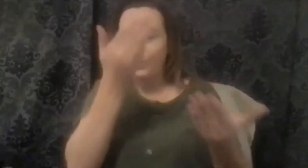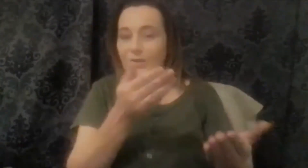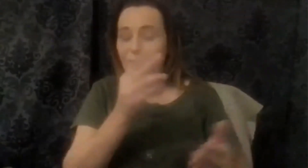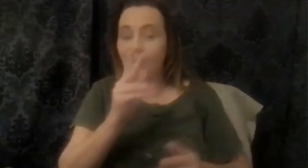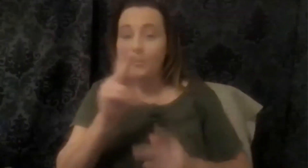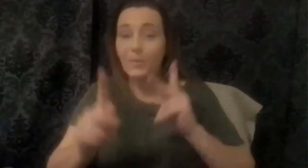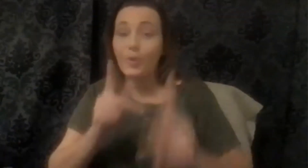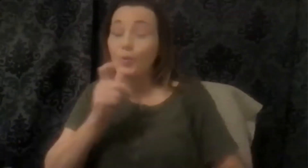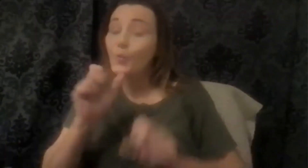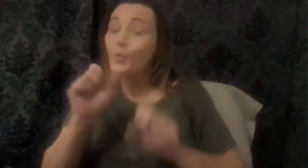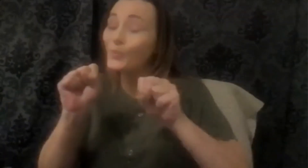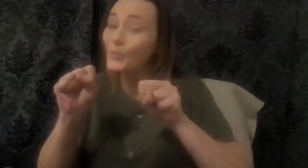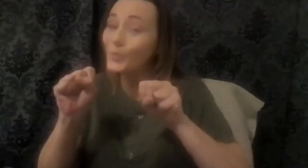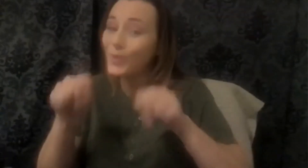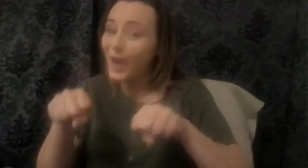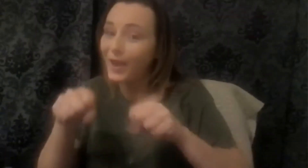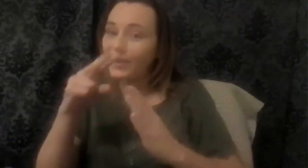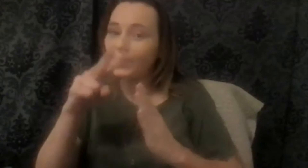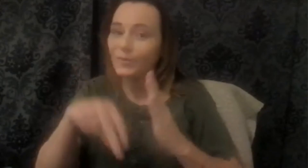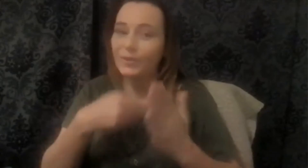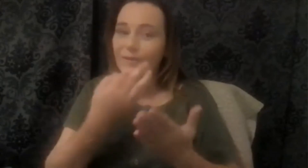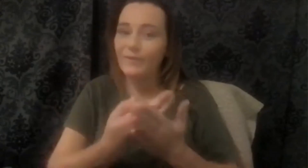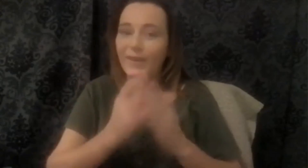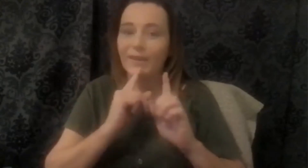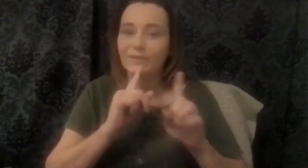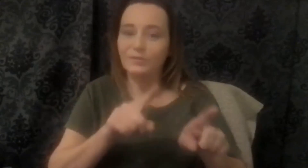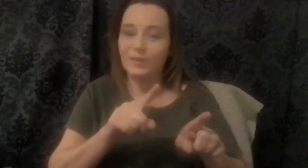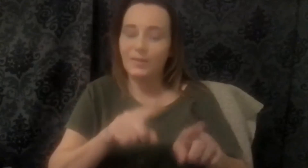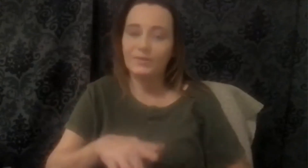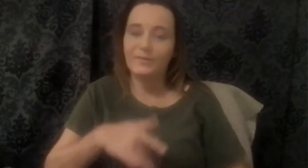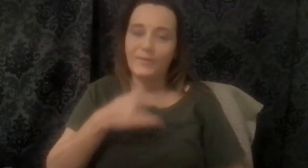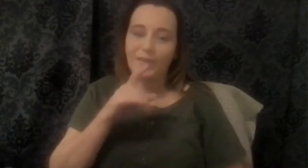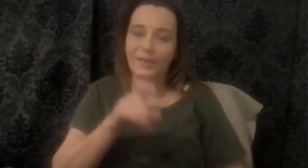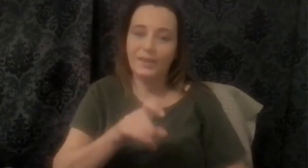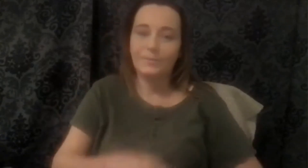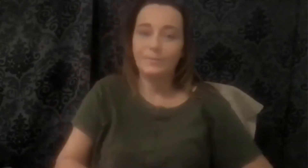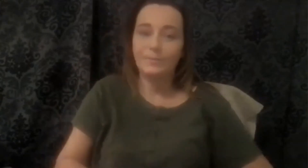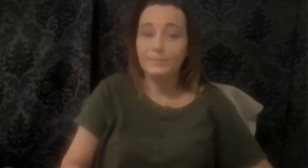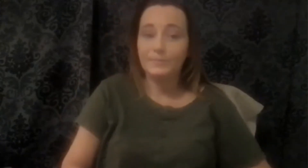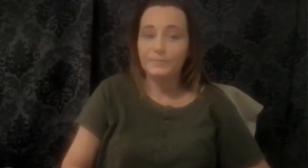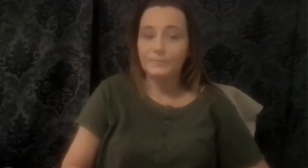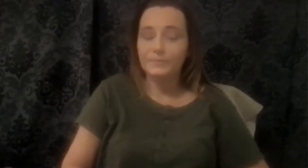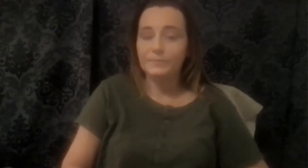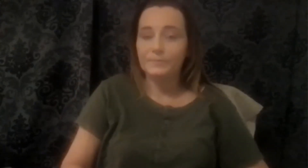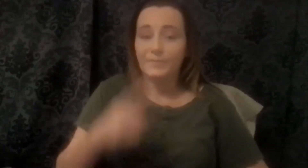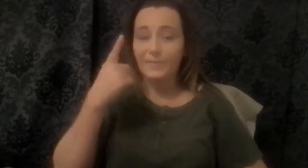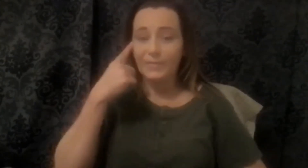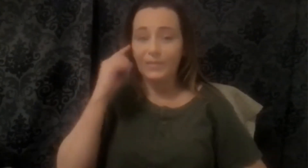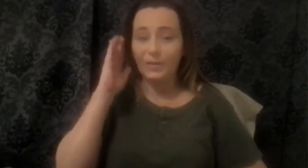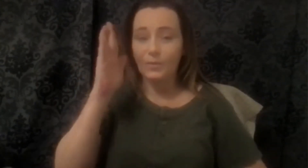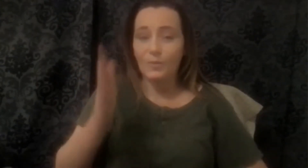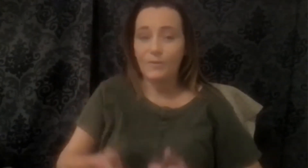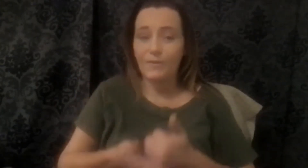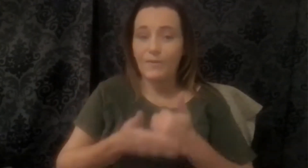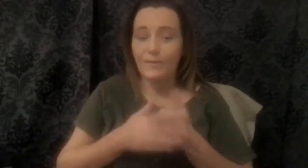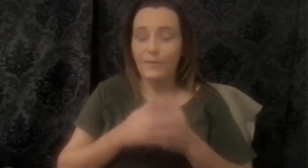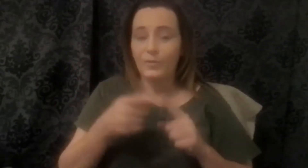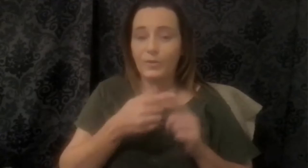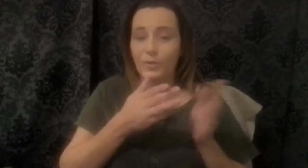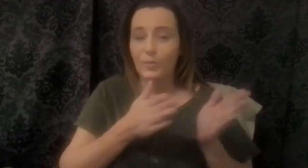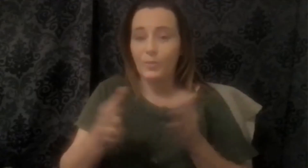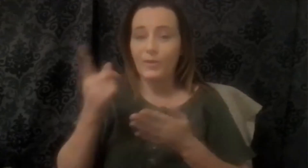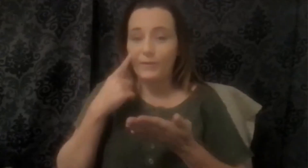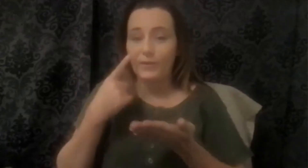can read the financial statements feel that they need. I think that would be really helpful as you prepare for the